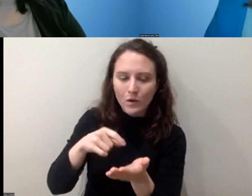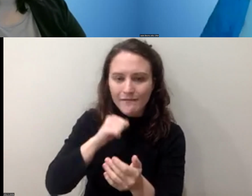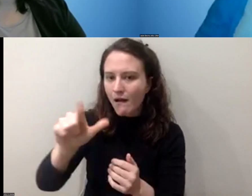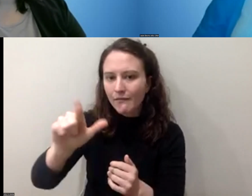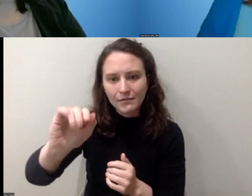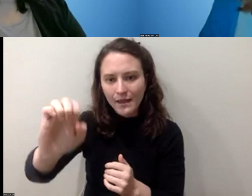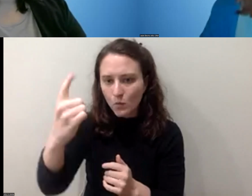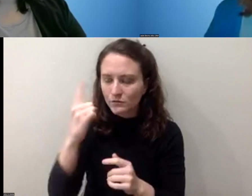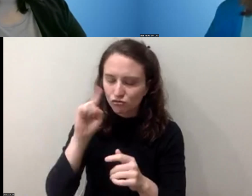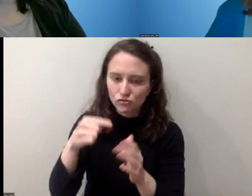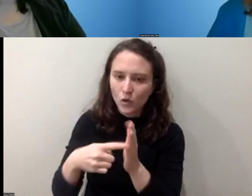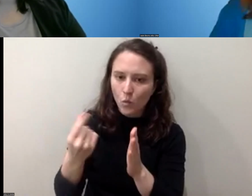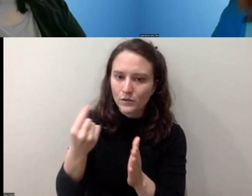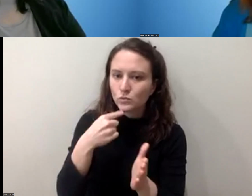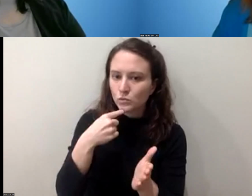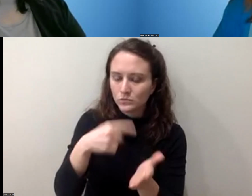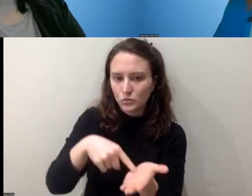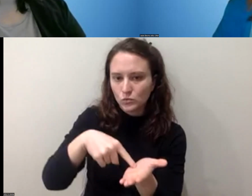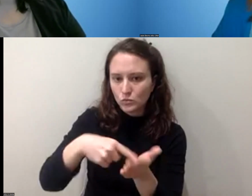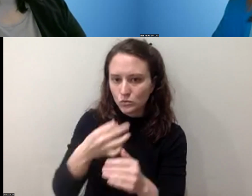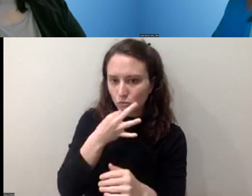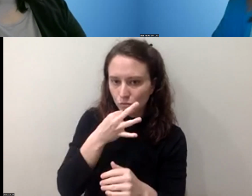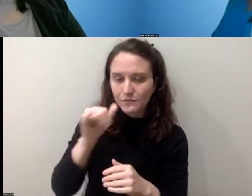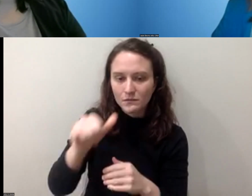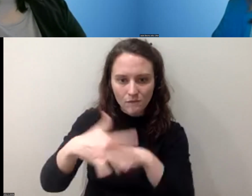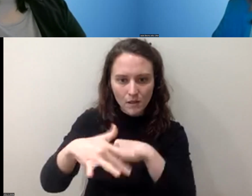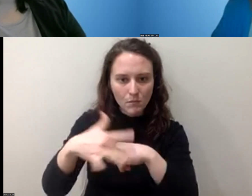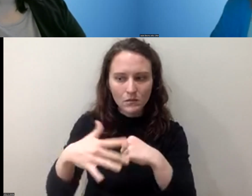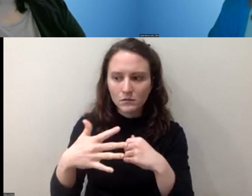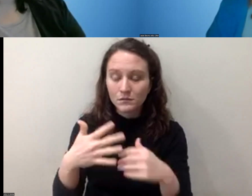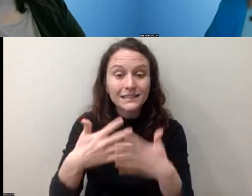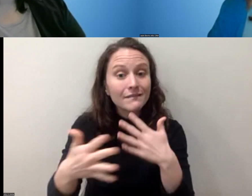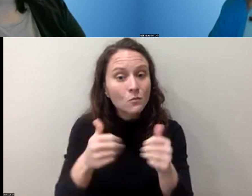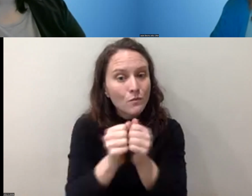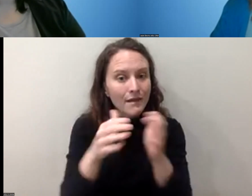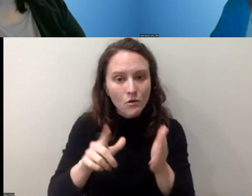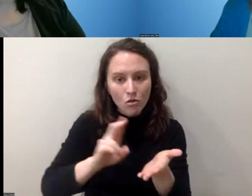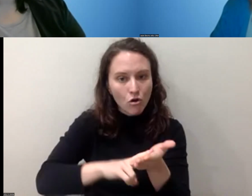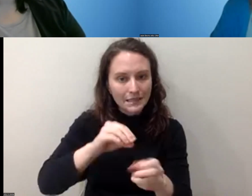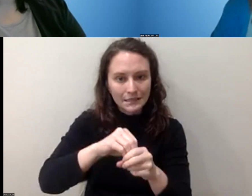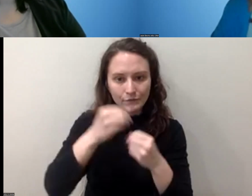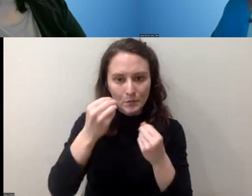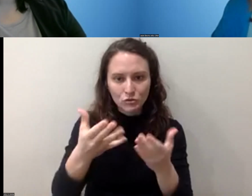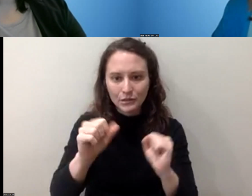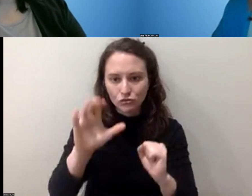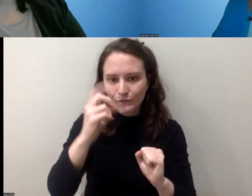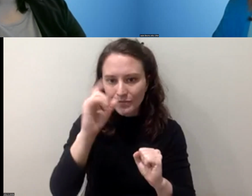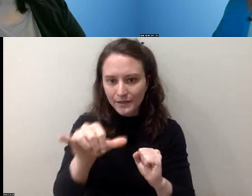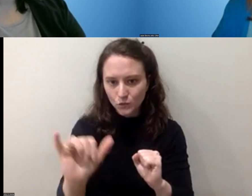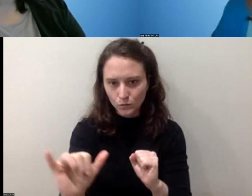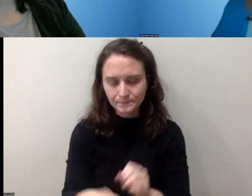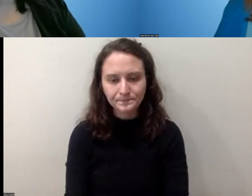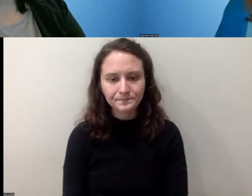be due soon. And that one is, that one's available even without a login. So another good